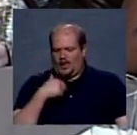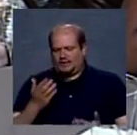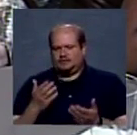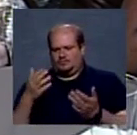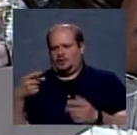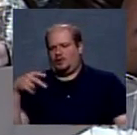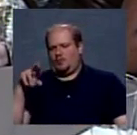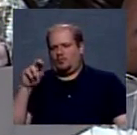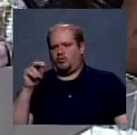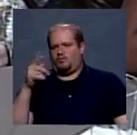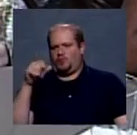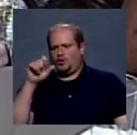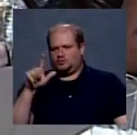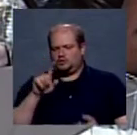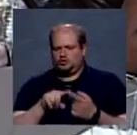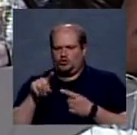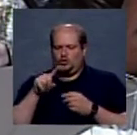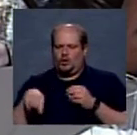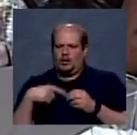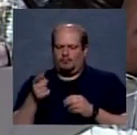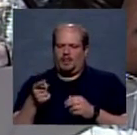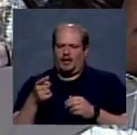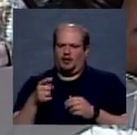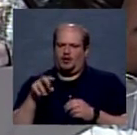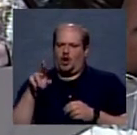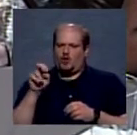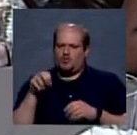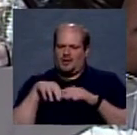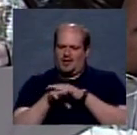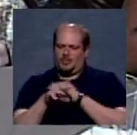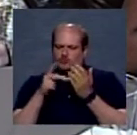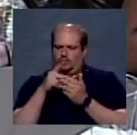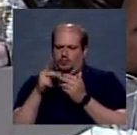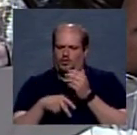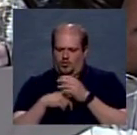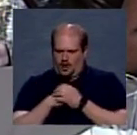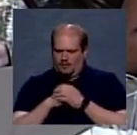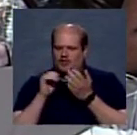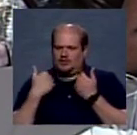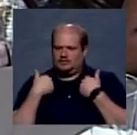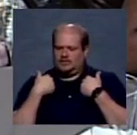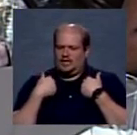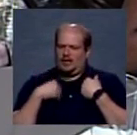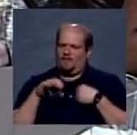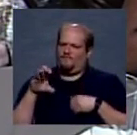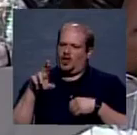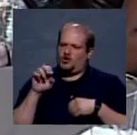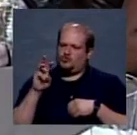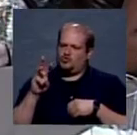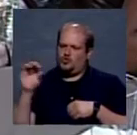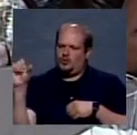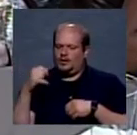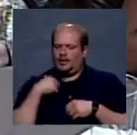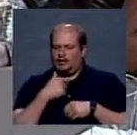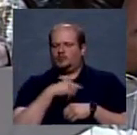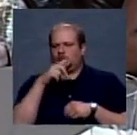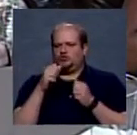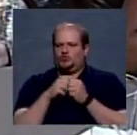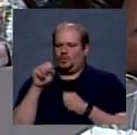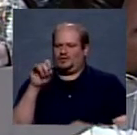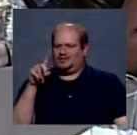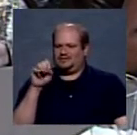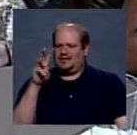proposal to you about a reentry program to have a crew, just like we do with the sidewalks,